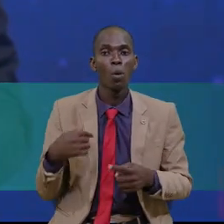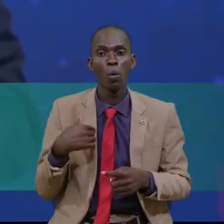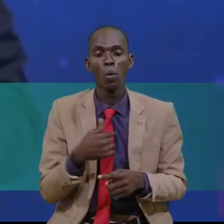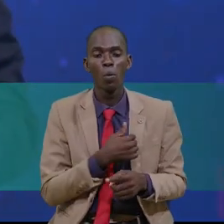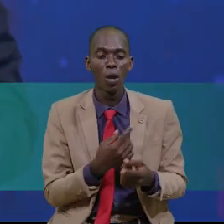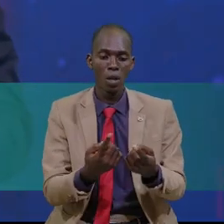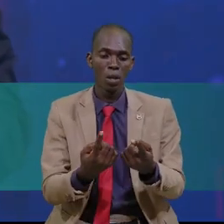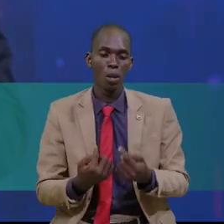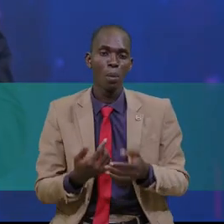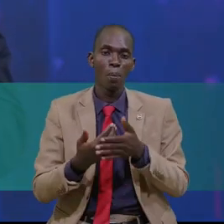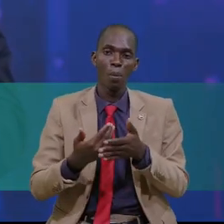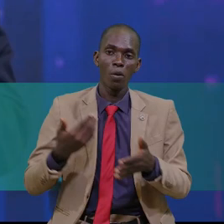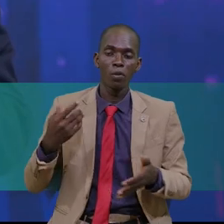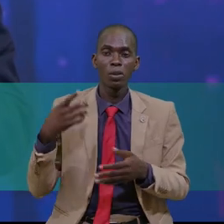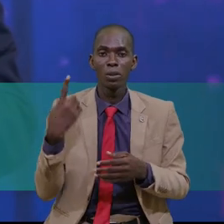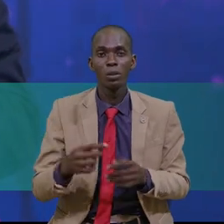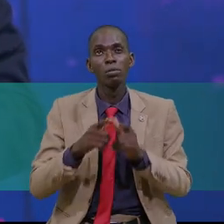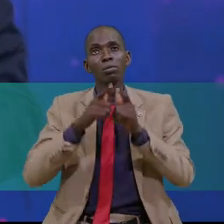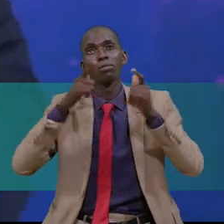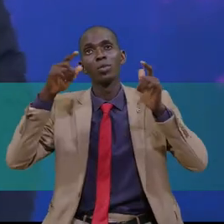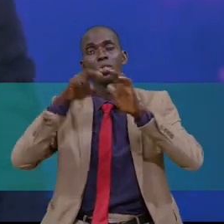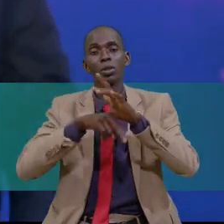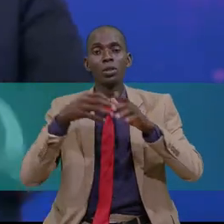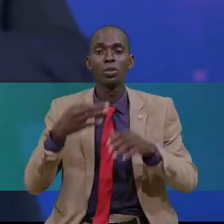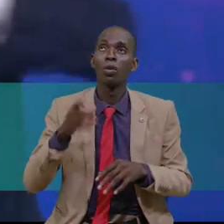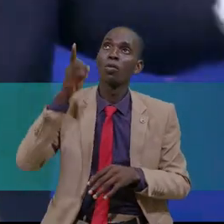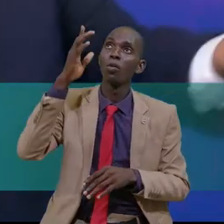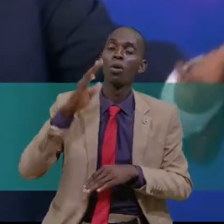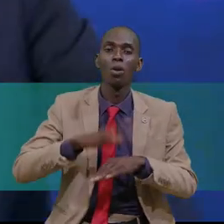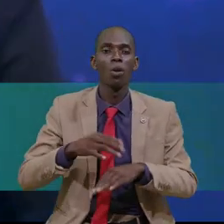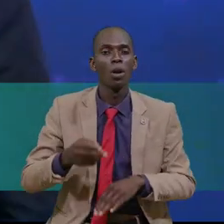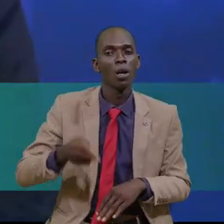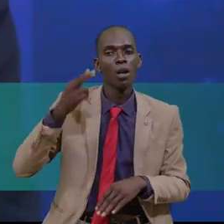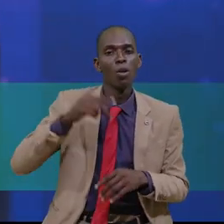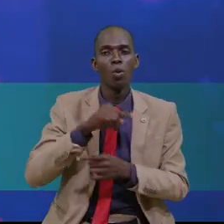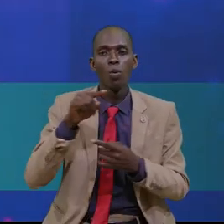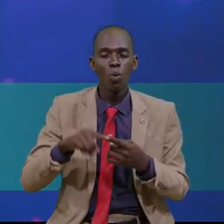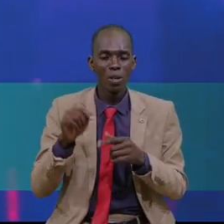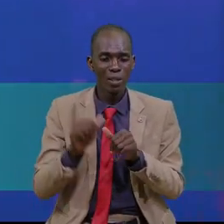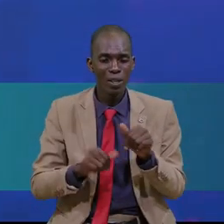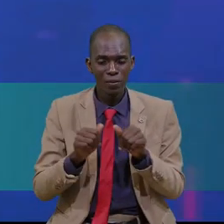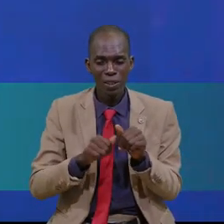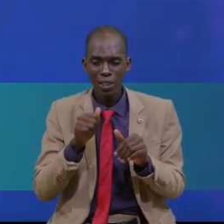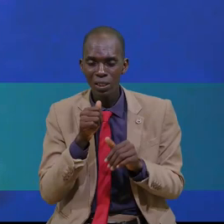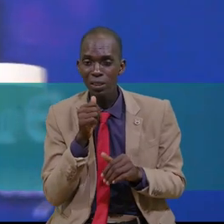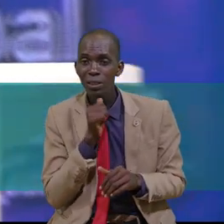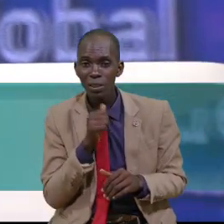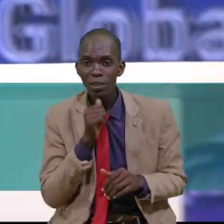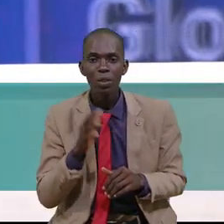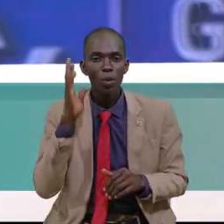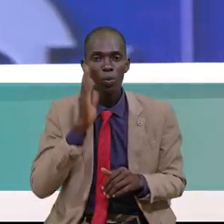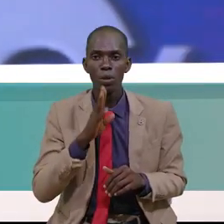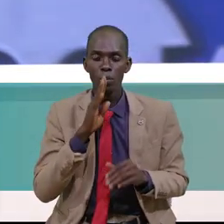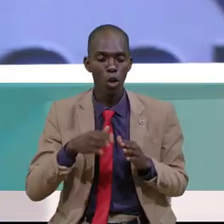before the majesty of God on high, when every secret will be opened up,